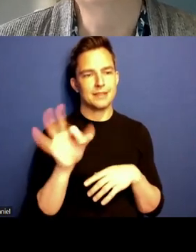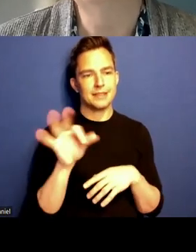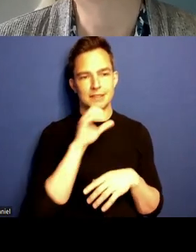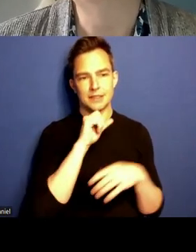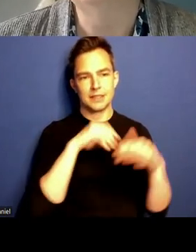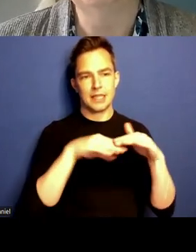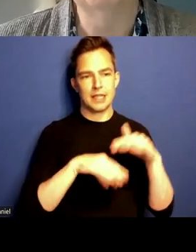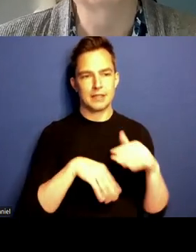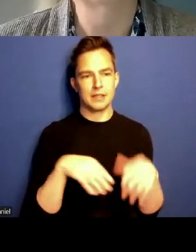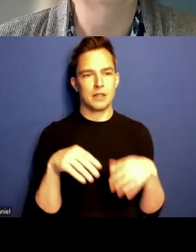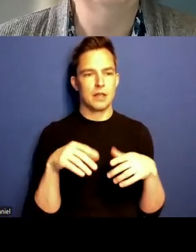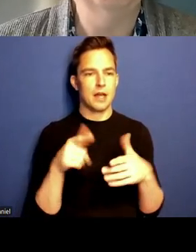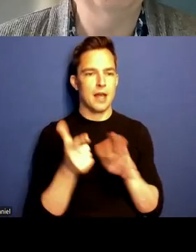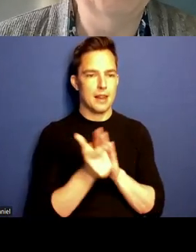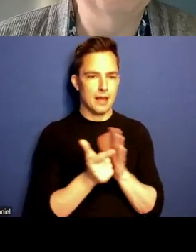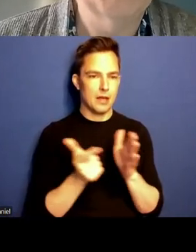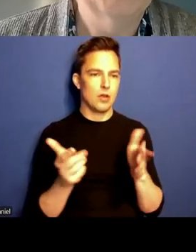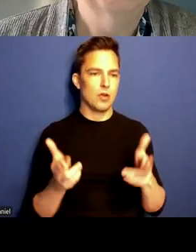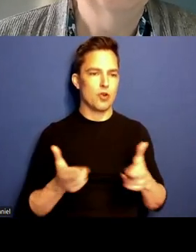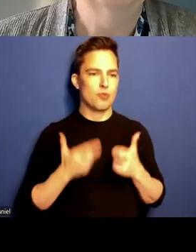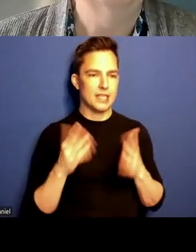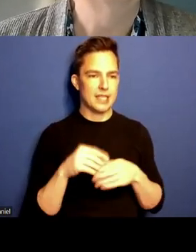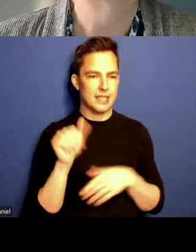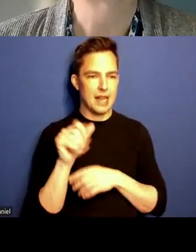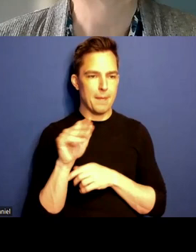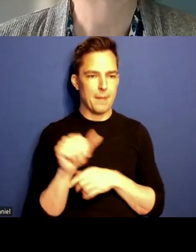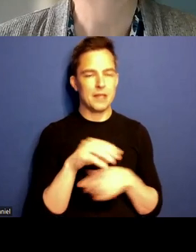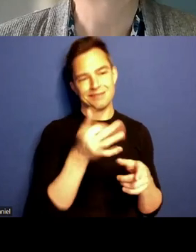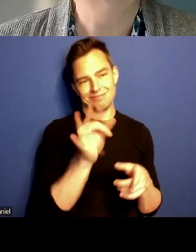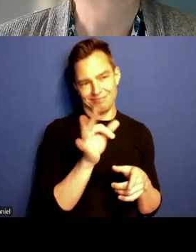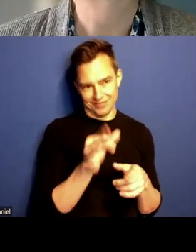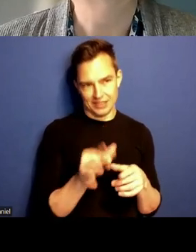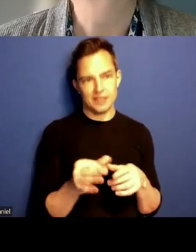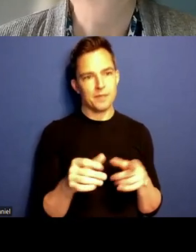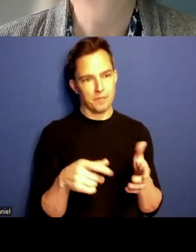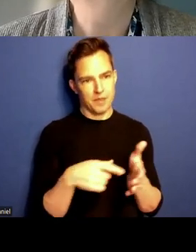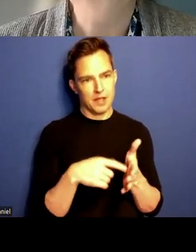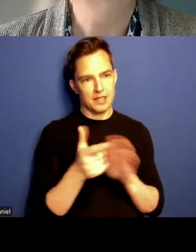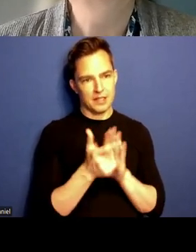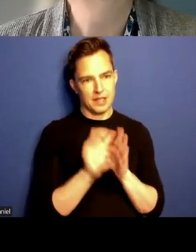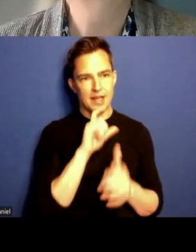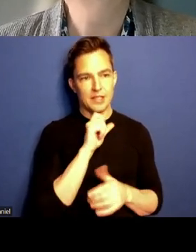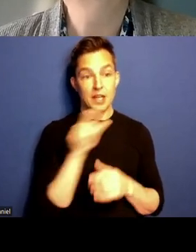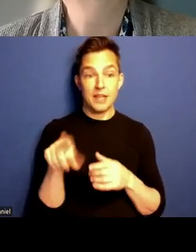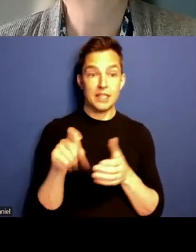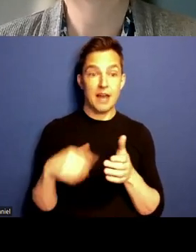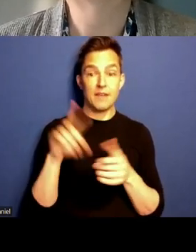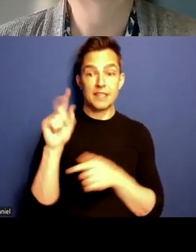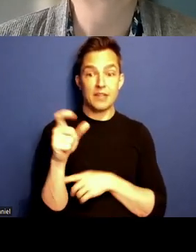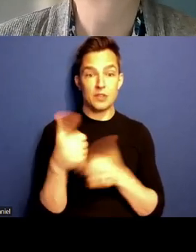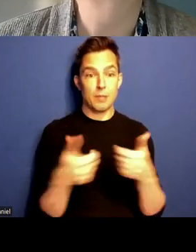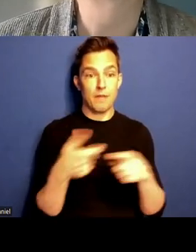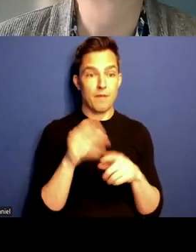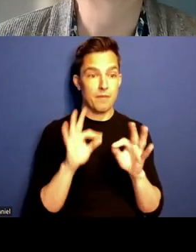Alabama, 19 is the age of majority in Alabama. The child must either have a diagnosis and separated from the family and out of